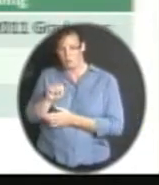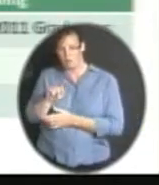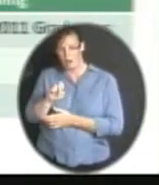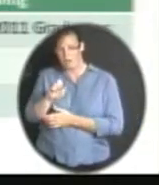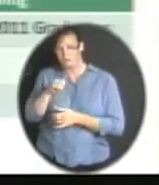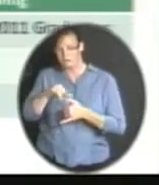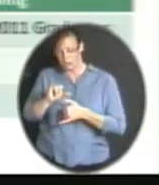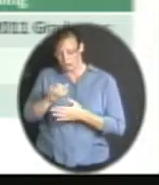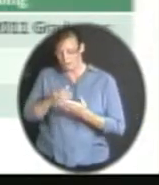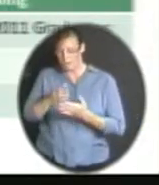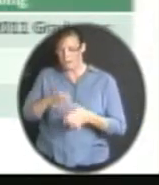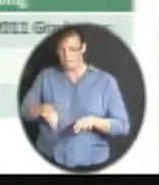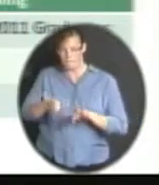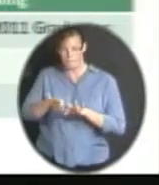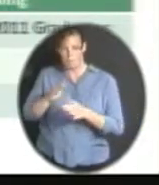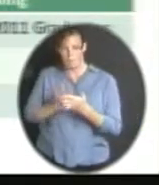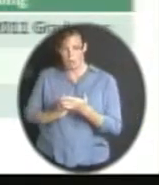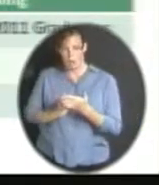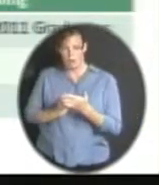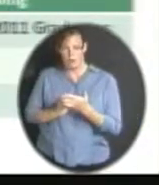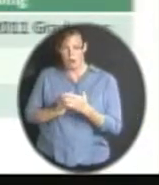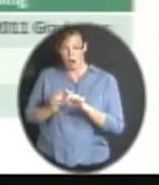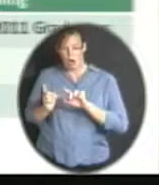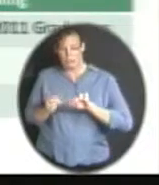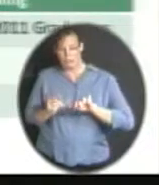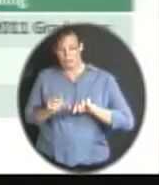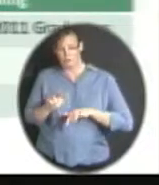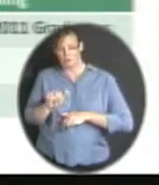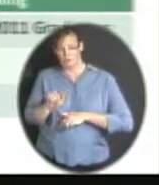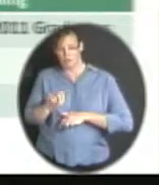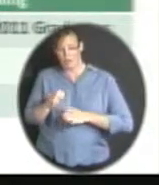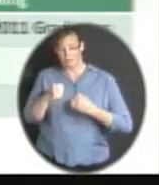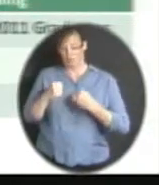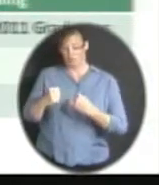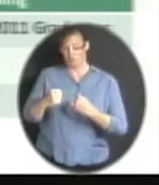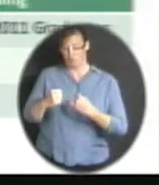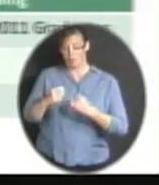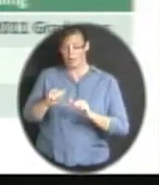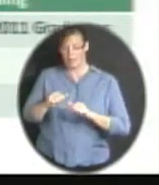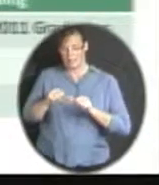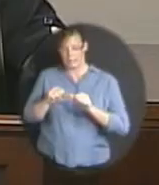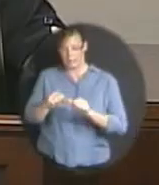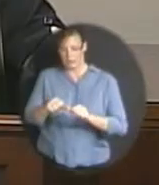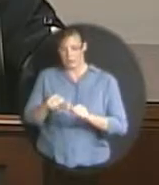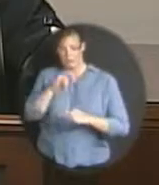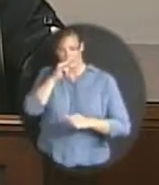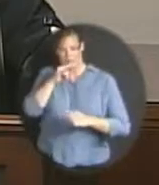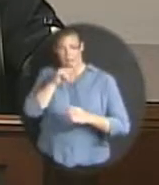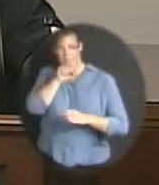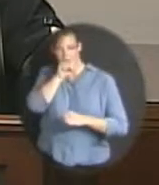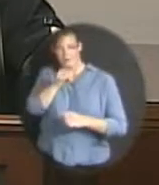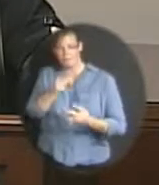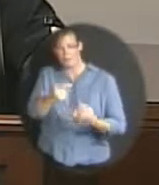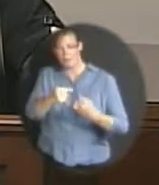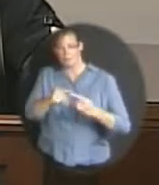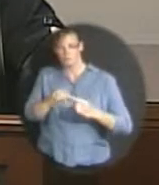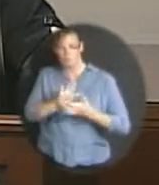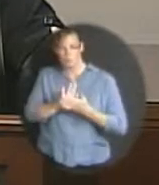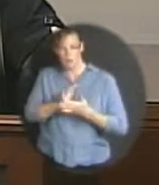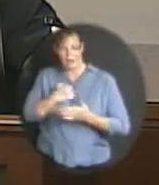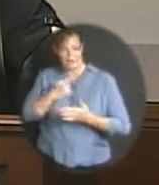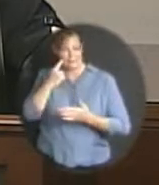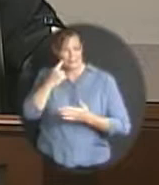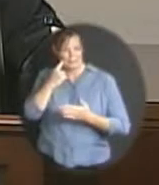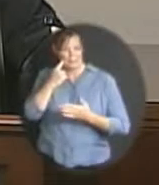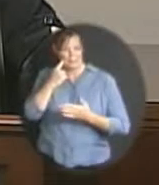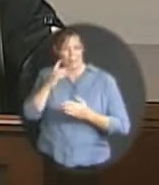an important component. Our attendance rates are strong, though, and they continue. Kids love to come to school. I think that's a big